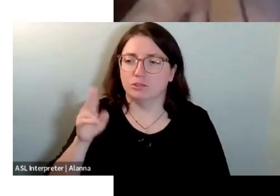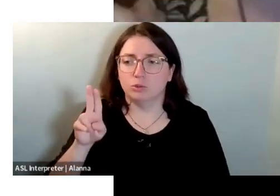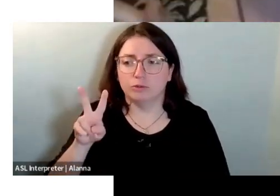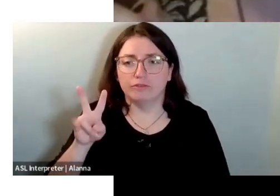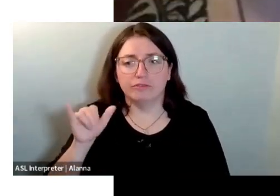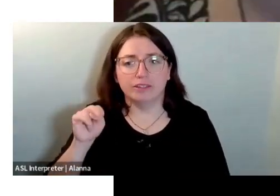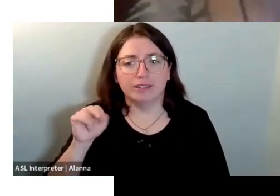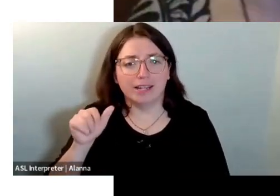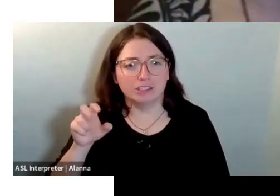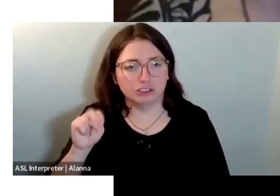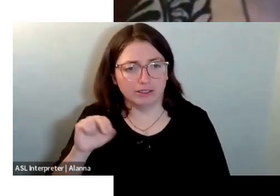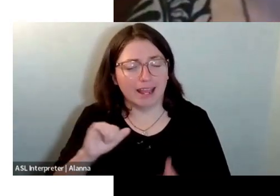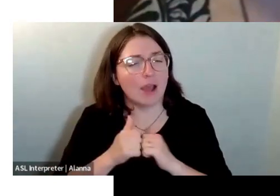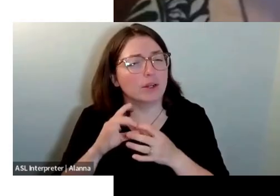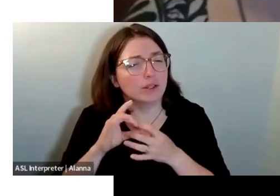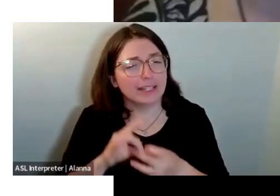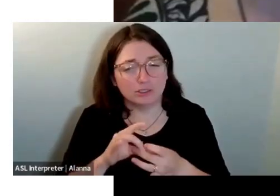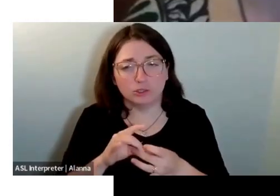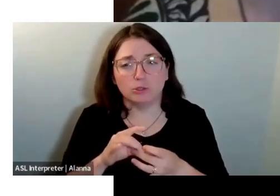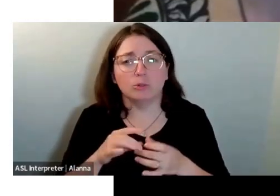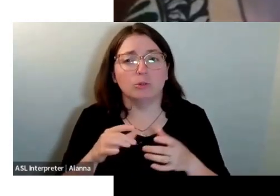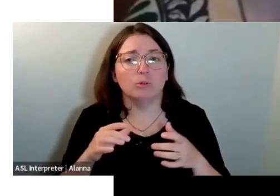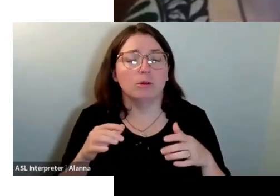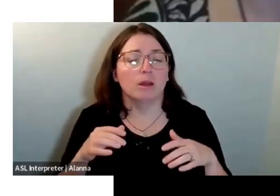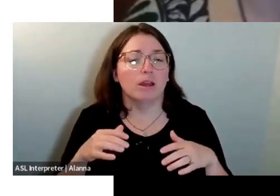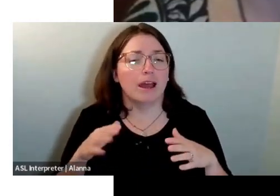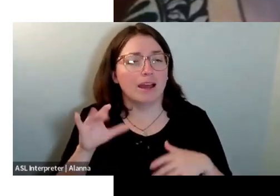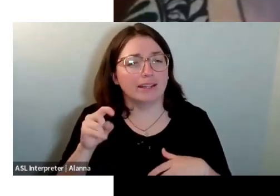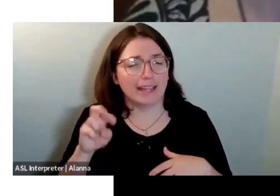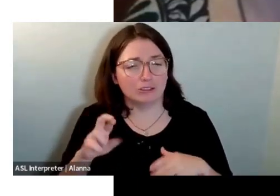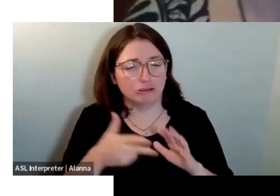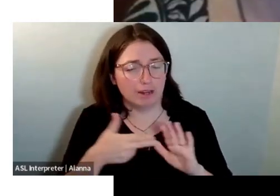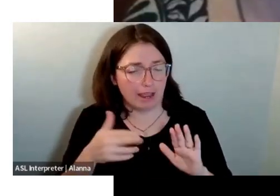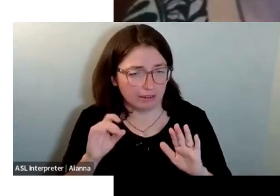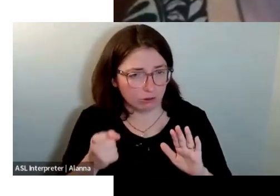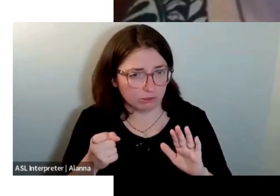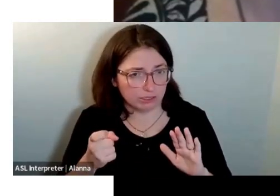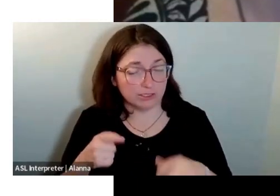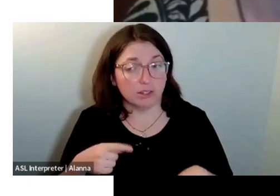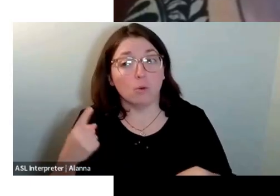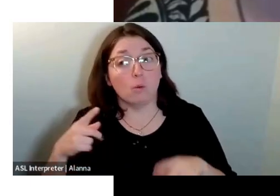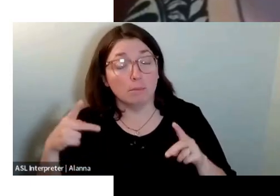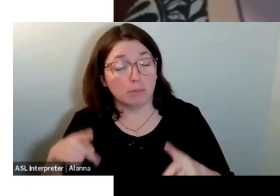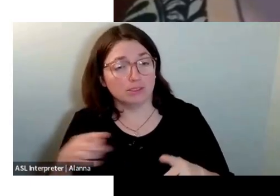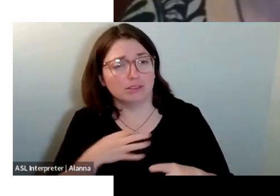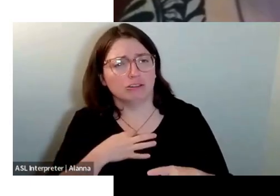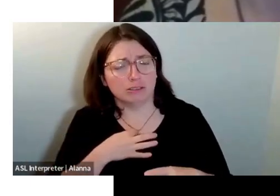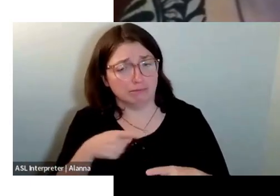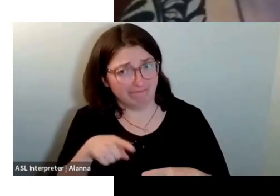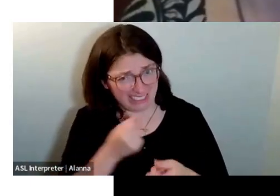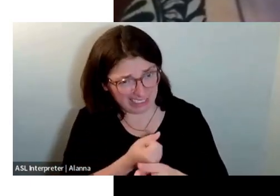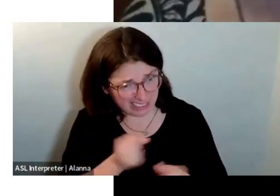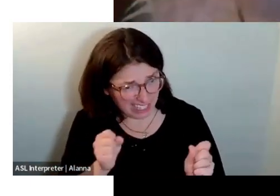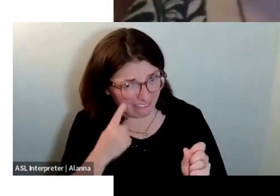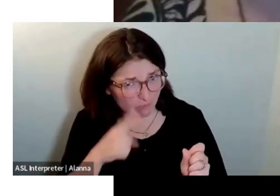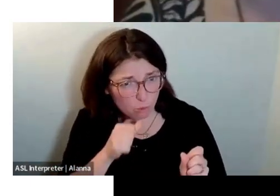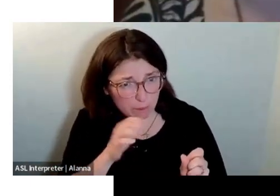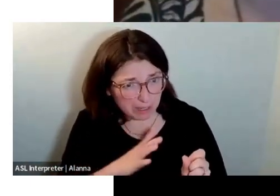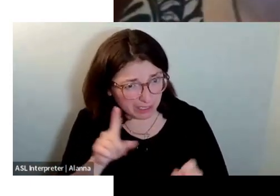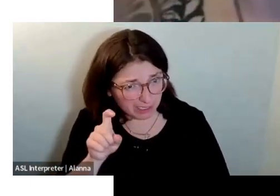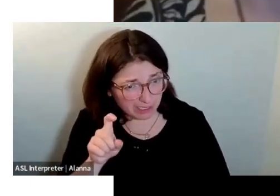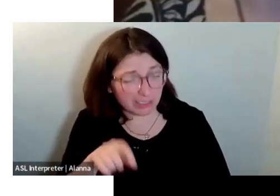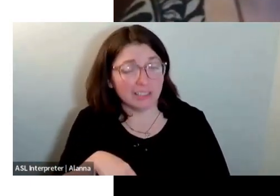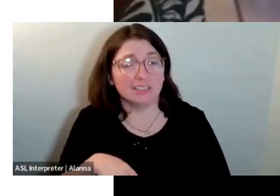diagnosis? Especially, one of our audience members is curious as to whether these types of procedures are safe for women, in